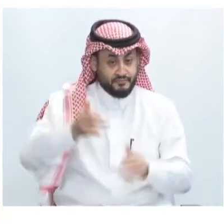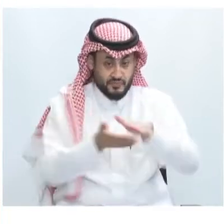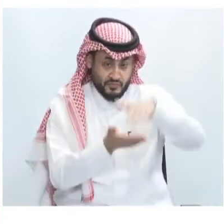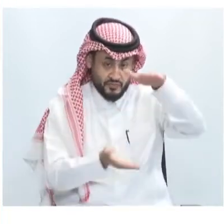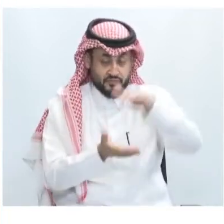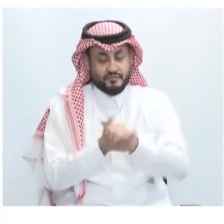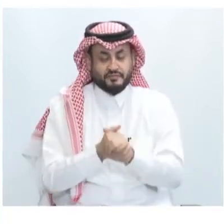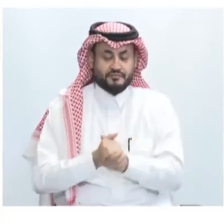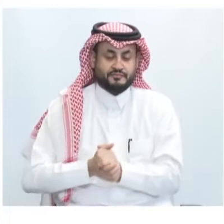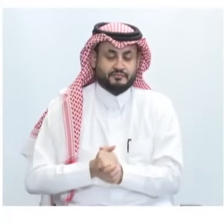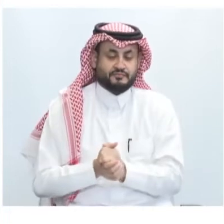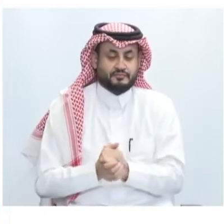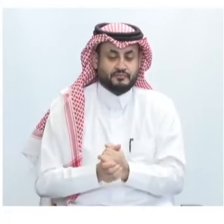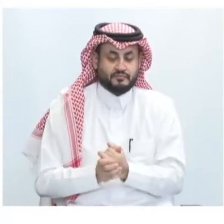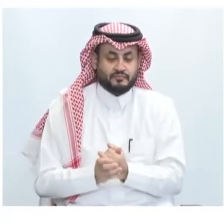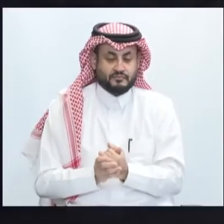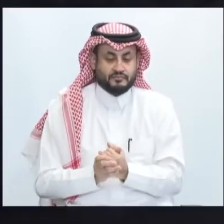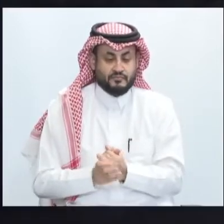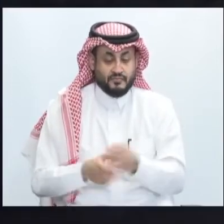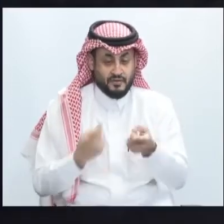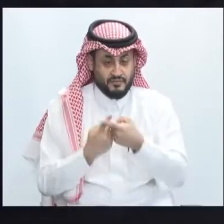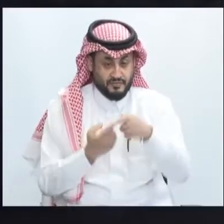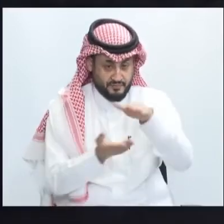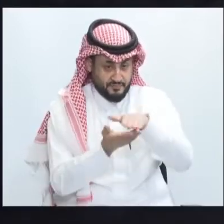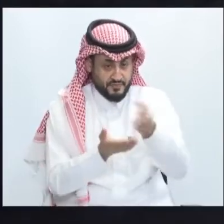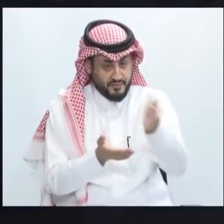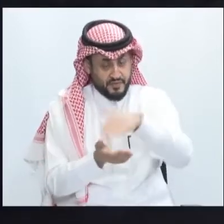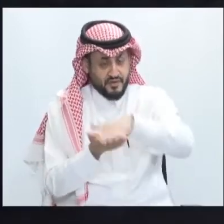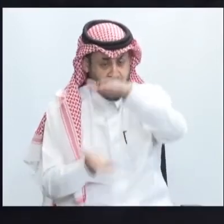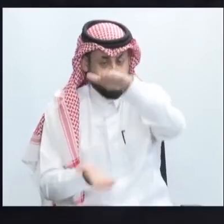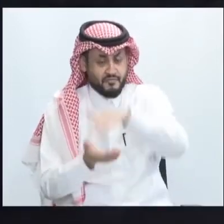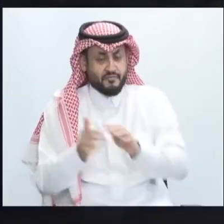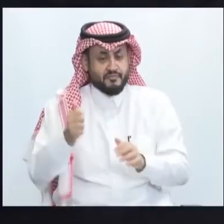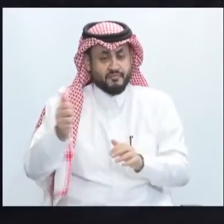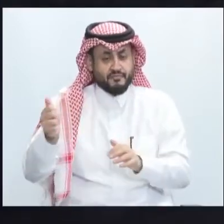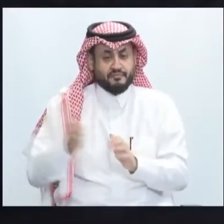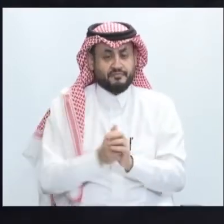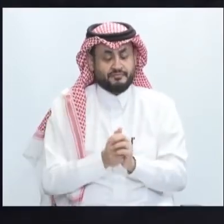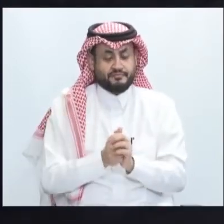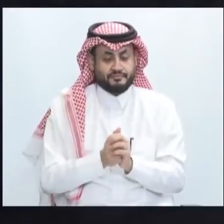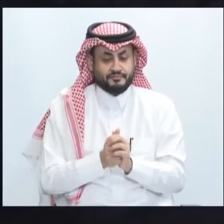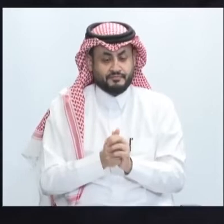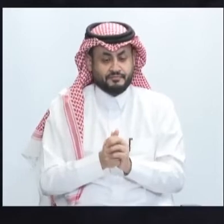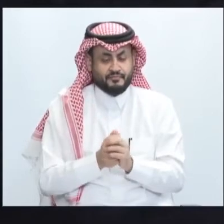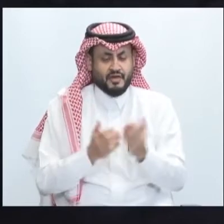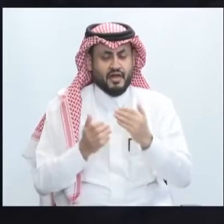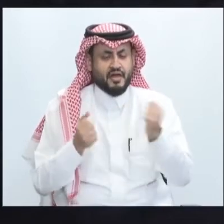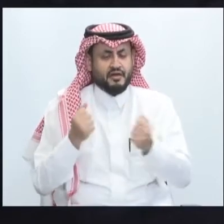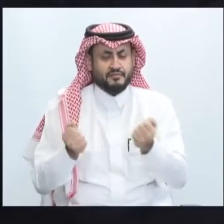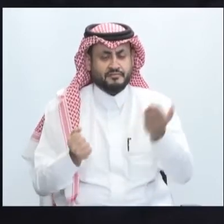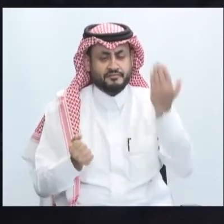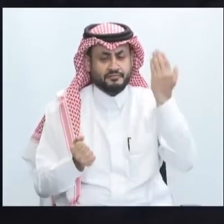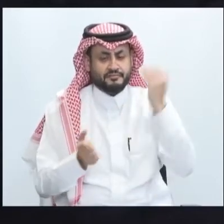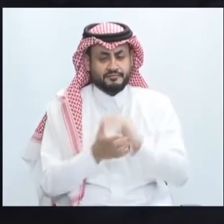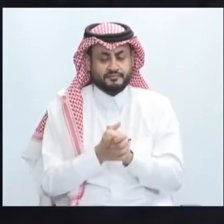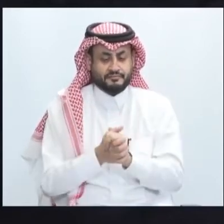A also to J. Okay, so we will learn small and capital letters. Excellent. Before we start, let's make a